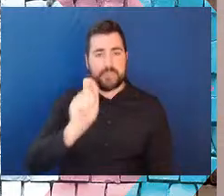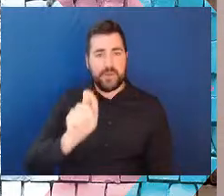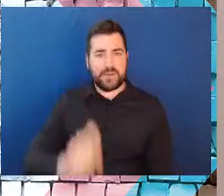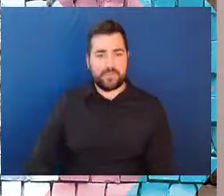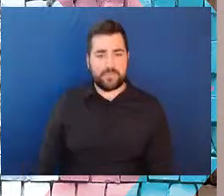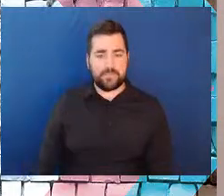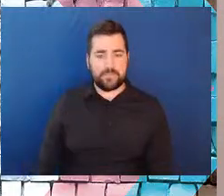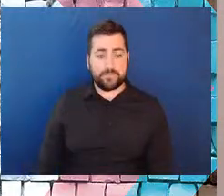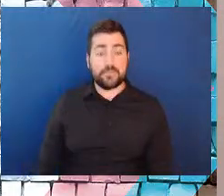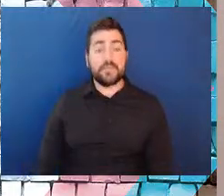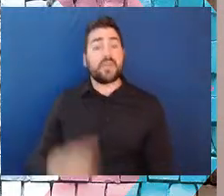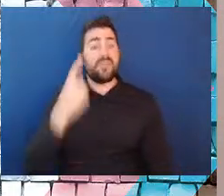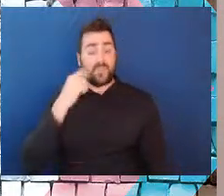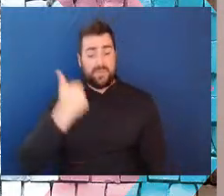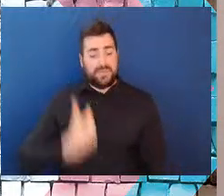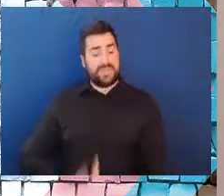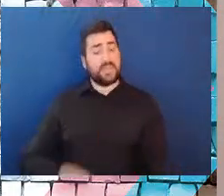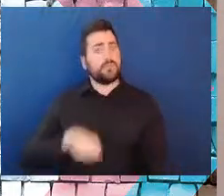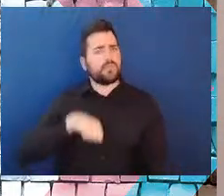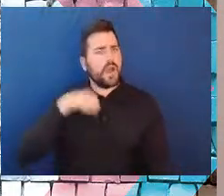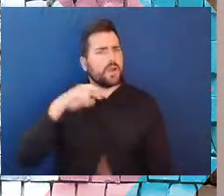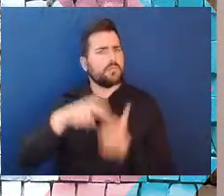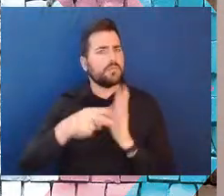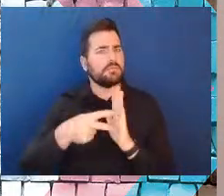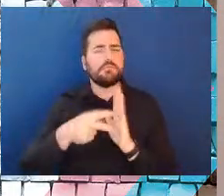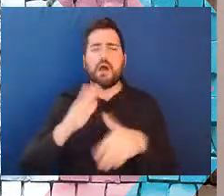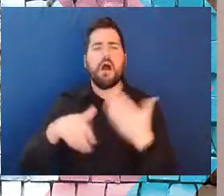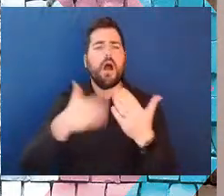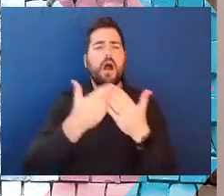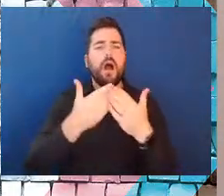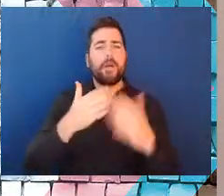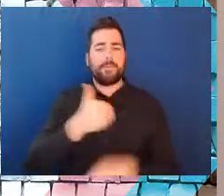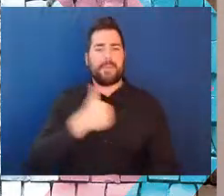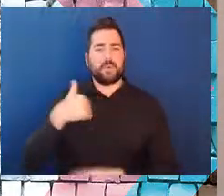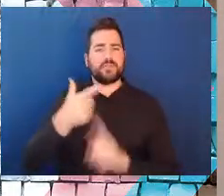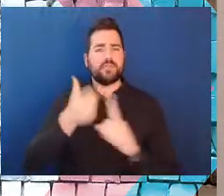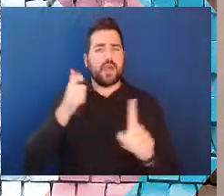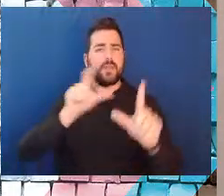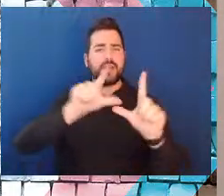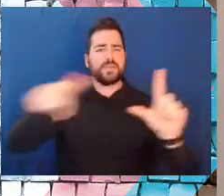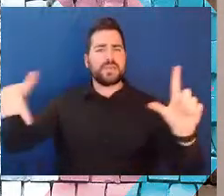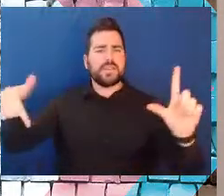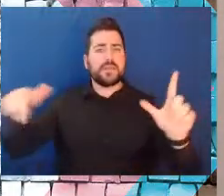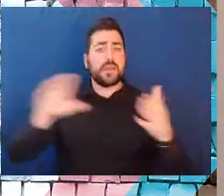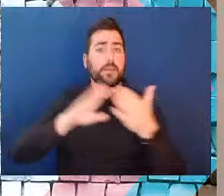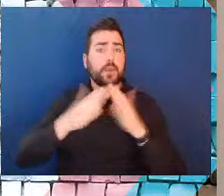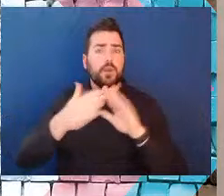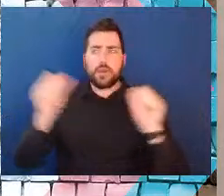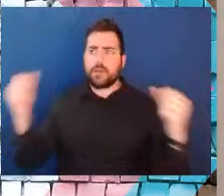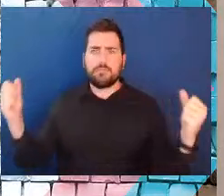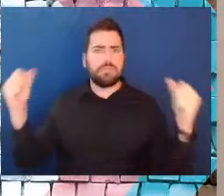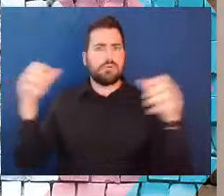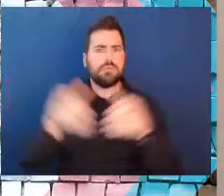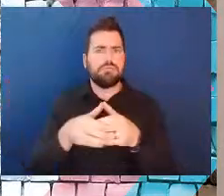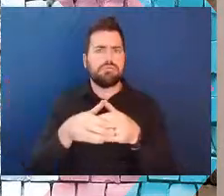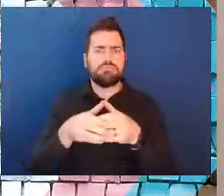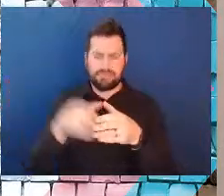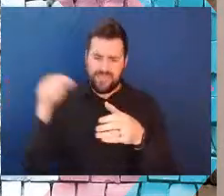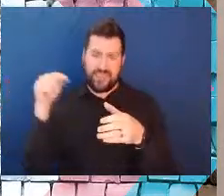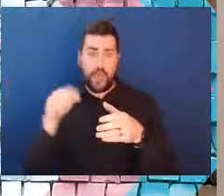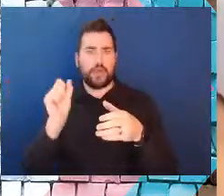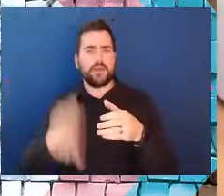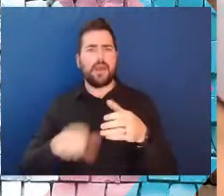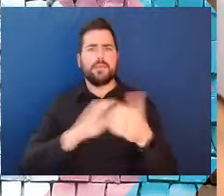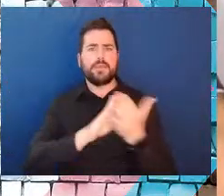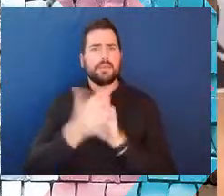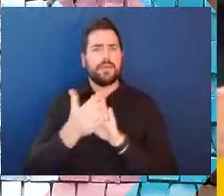To me, Pride is somewhere where all members of the LGBTQ+ community are welcome to be their authentic selves.